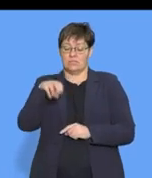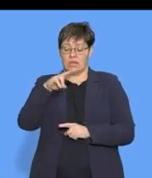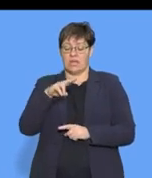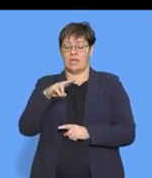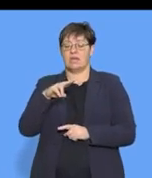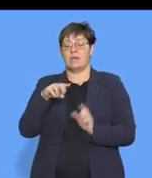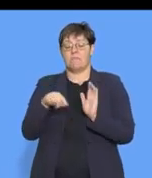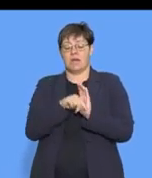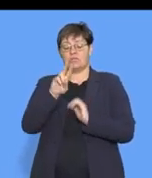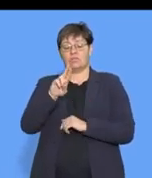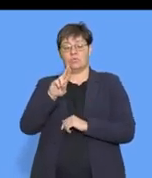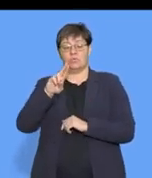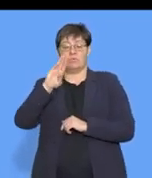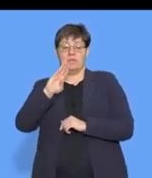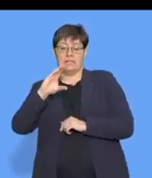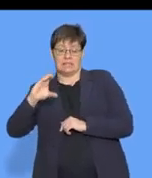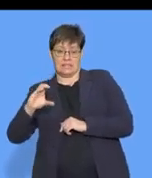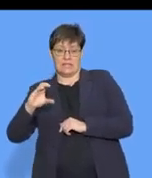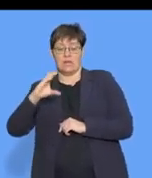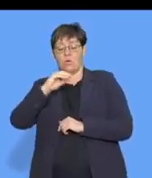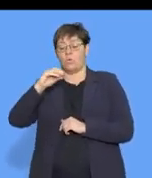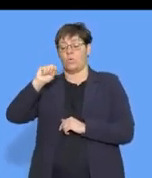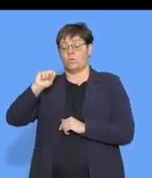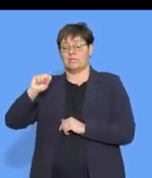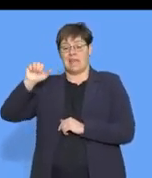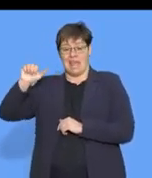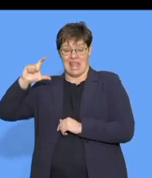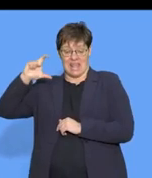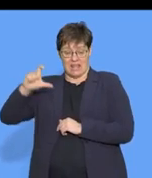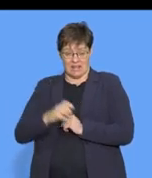squared minus 2bc cos A.